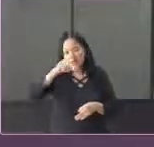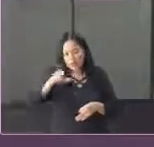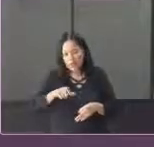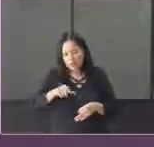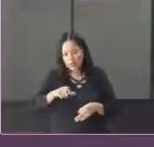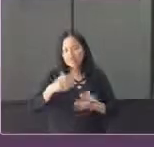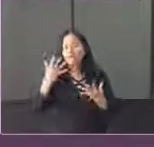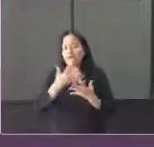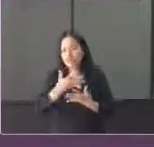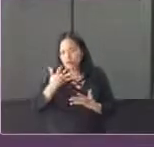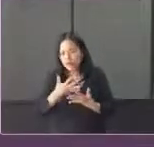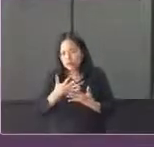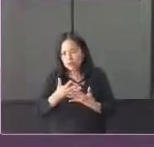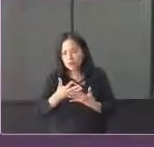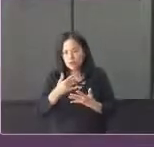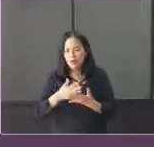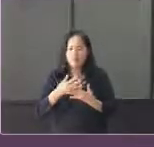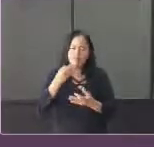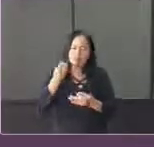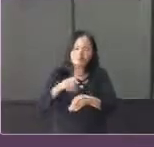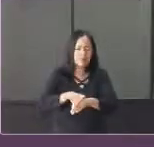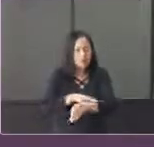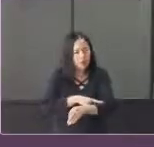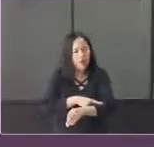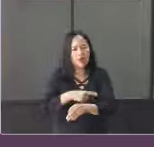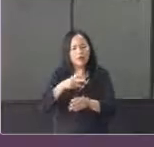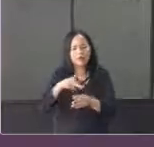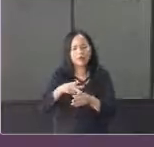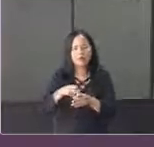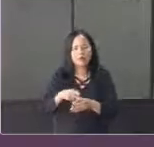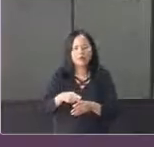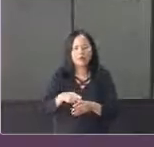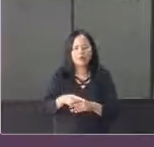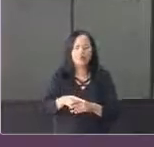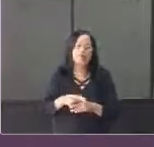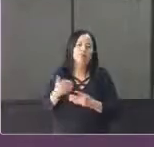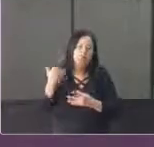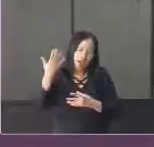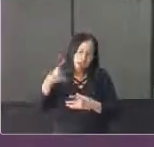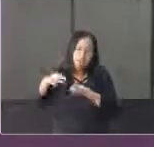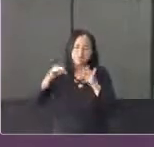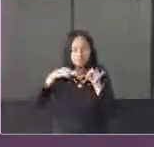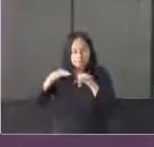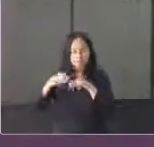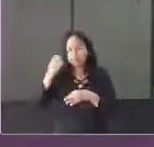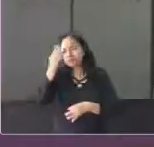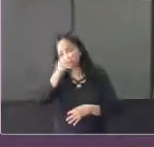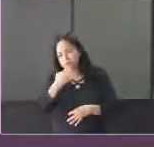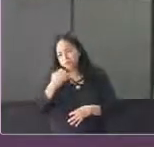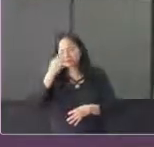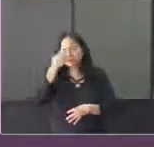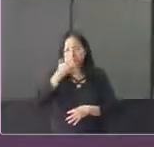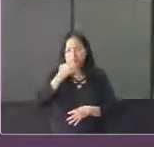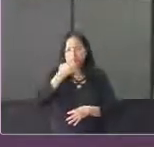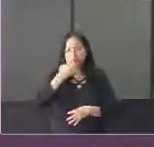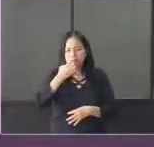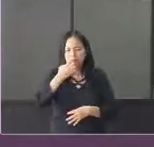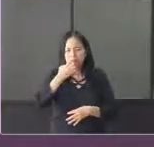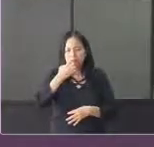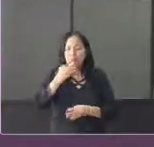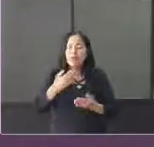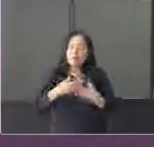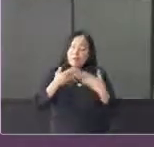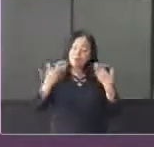a construction, and just explaining it in a few words, but it was a long process, a complicated process. We had to